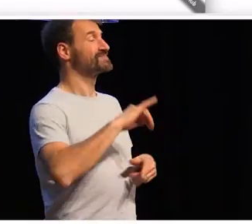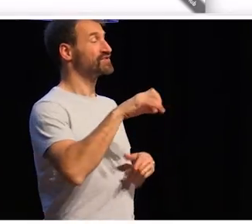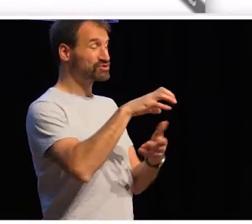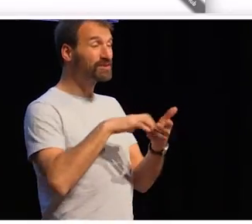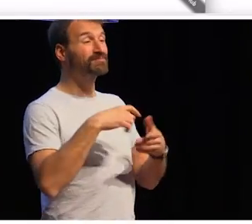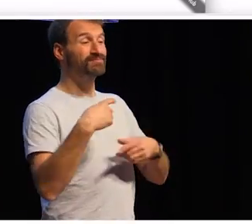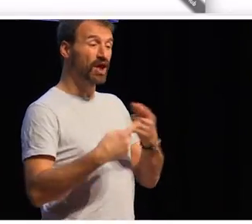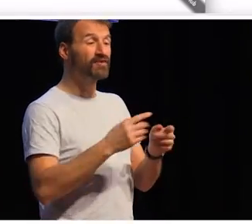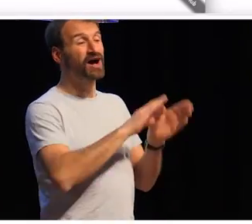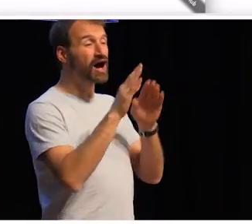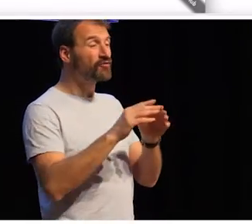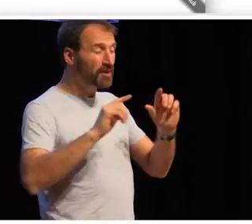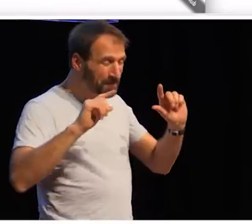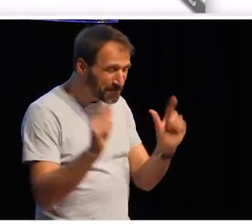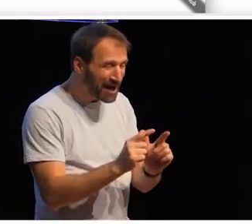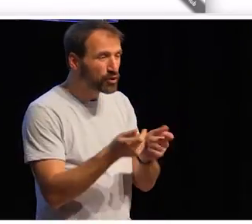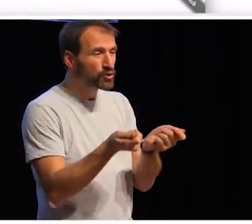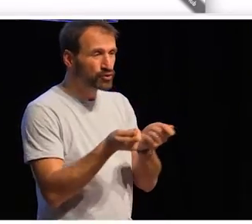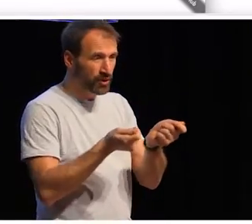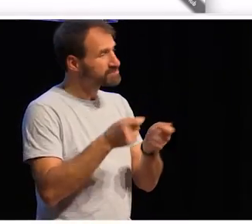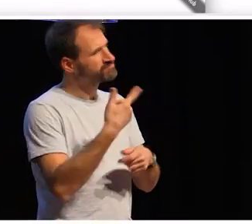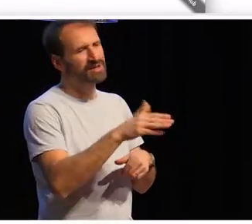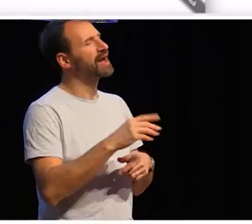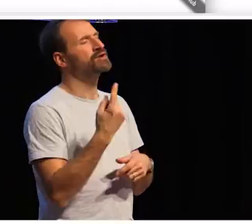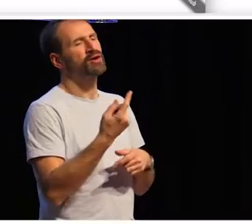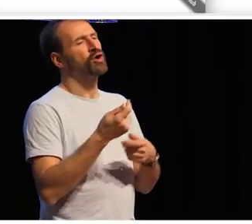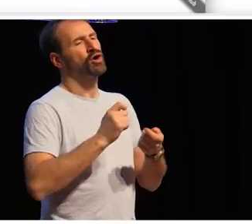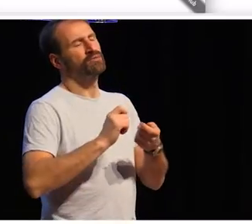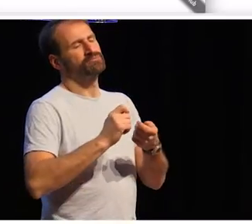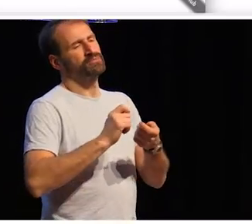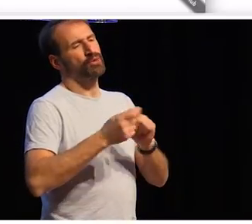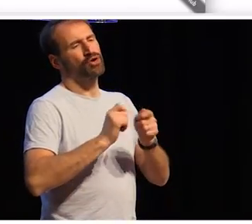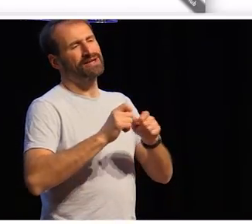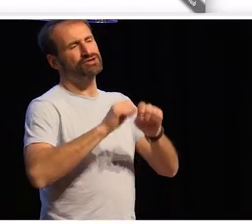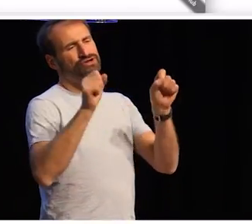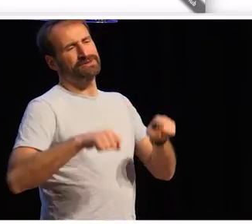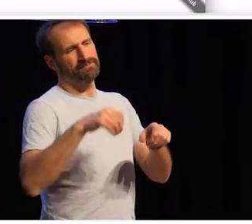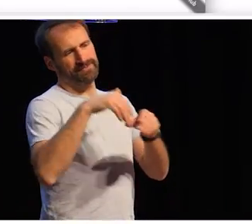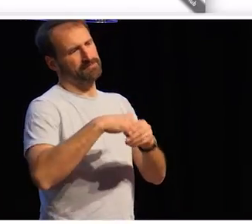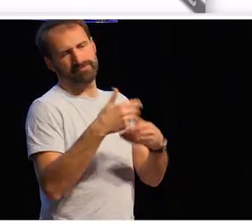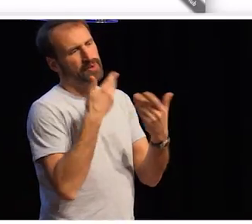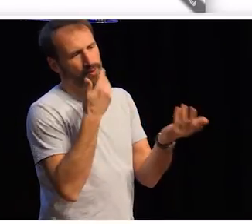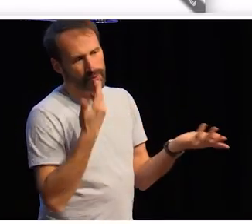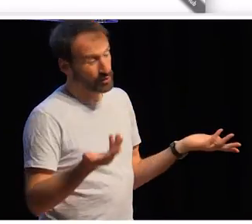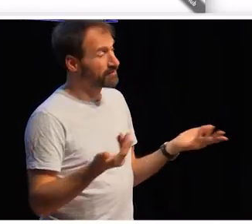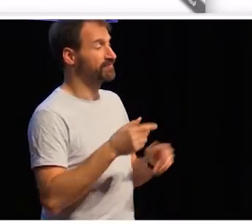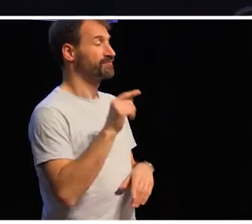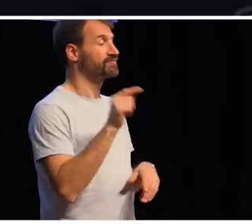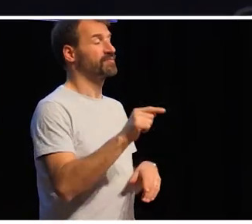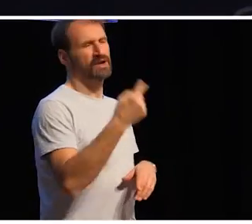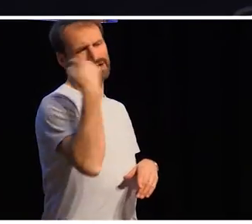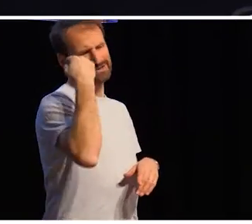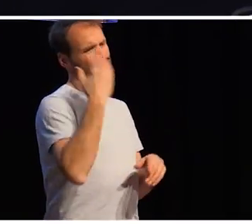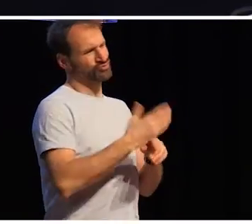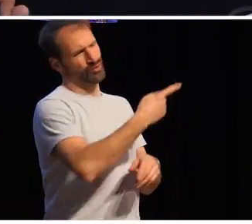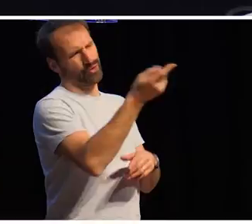microcontrollers do not run operating system. They are like single-threaded, and I really thank Gordon for going through the microcontroller concept yesterday.